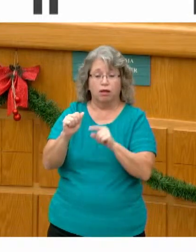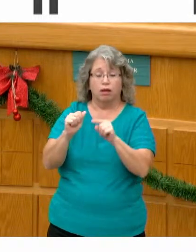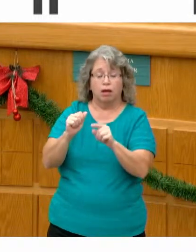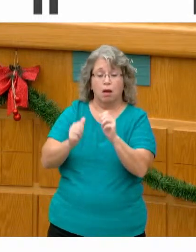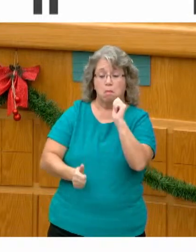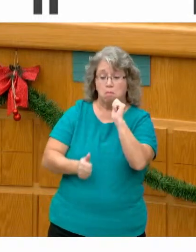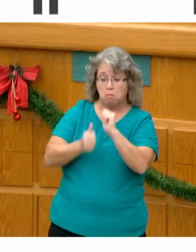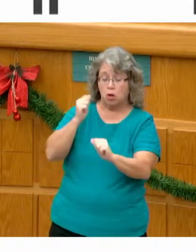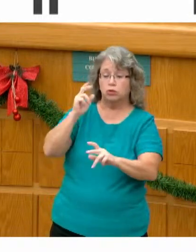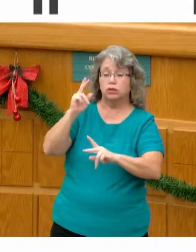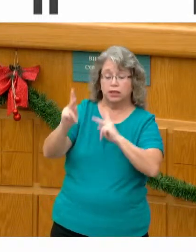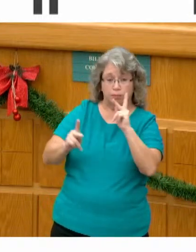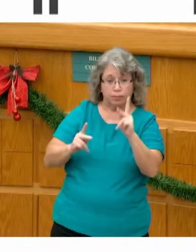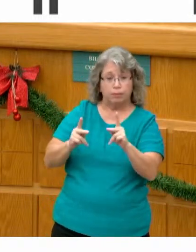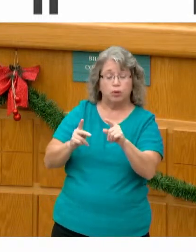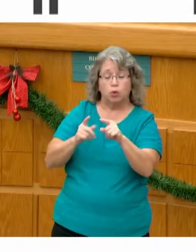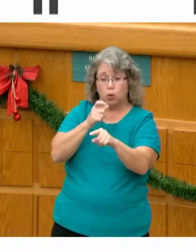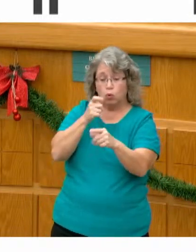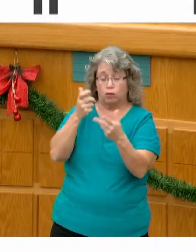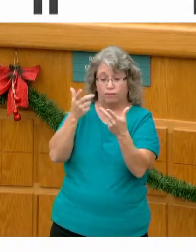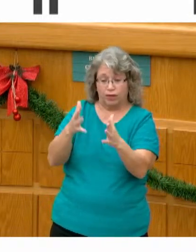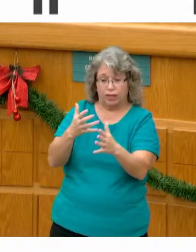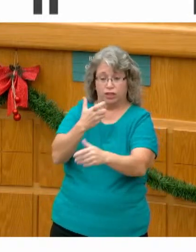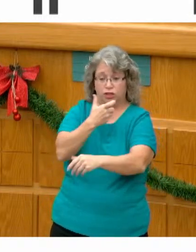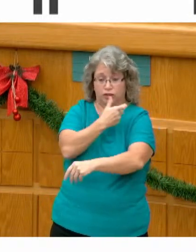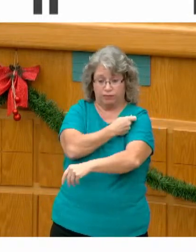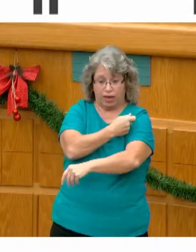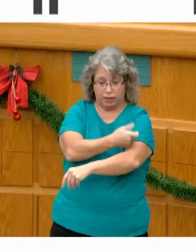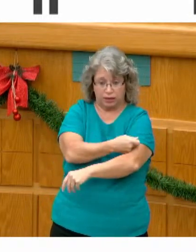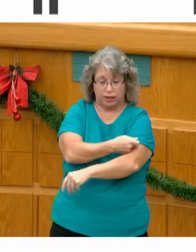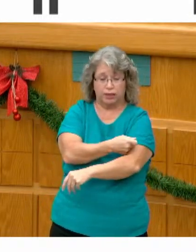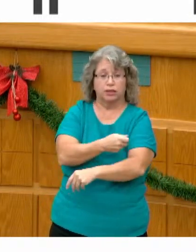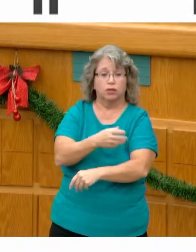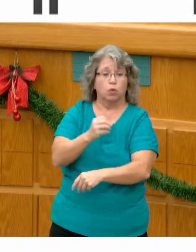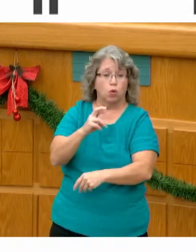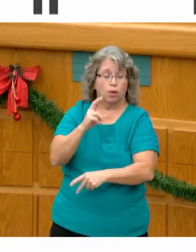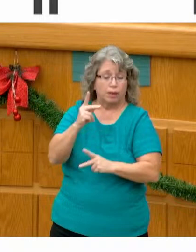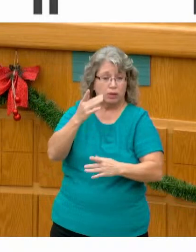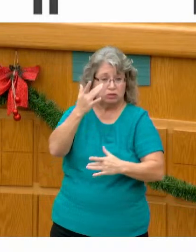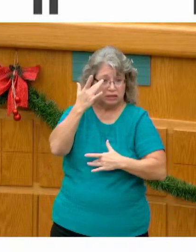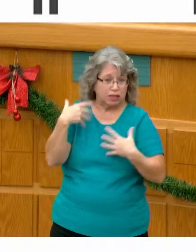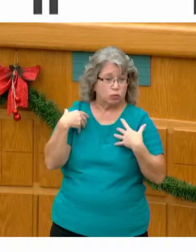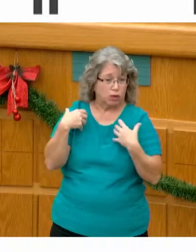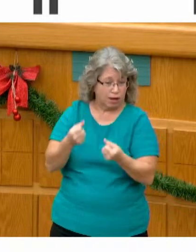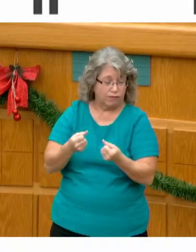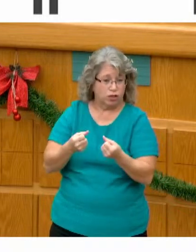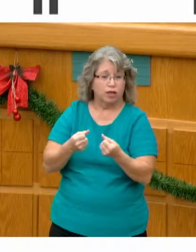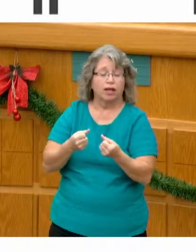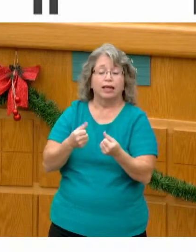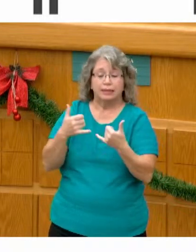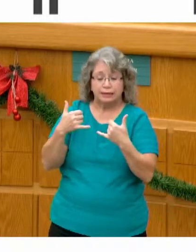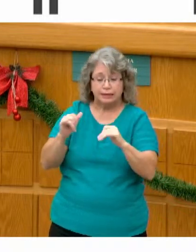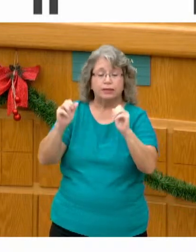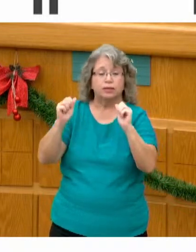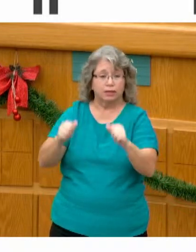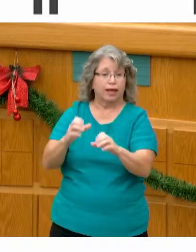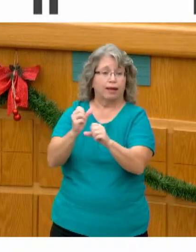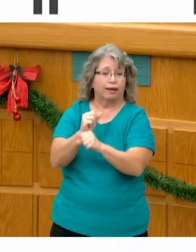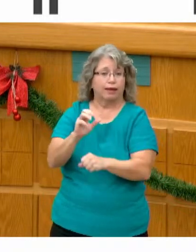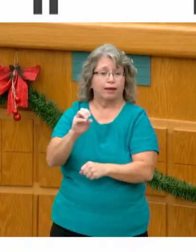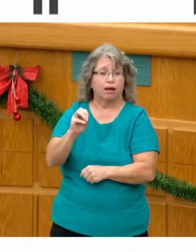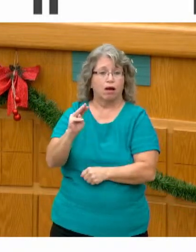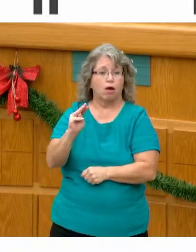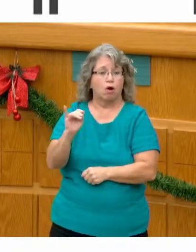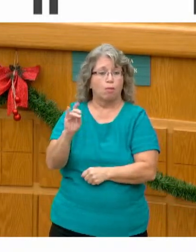people are susceptible to Omicron. What that means is that you can catch it. It means that you're